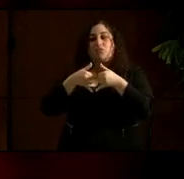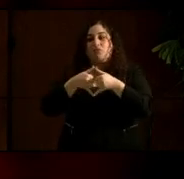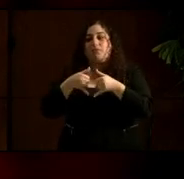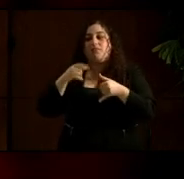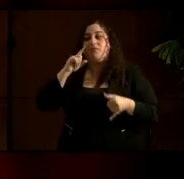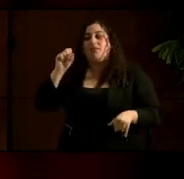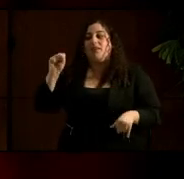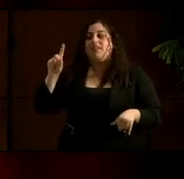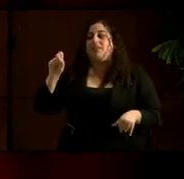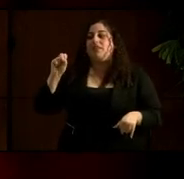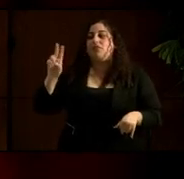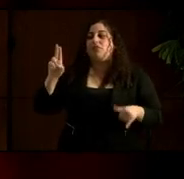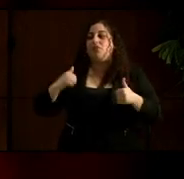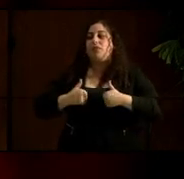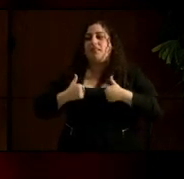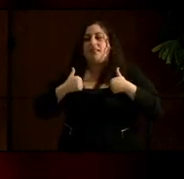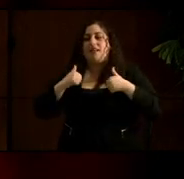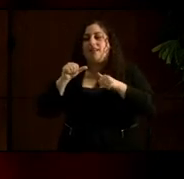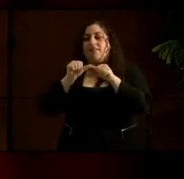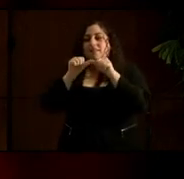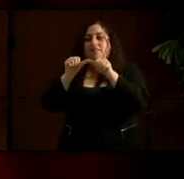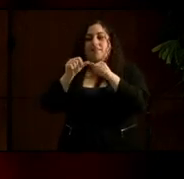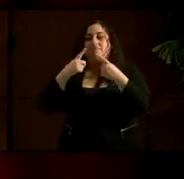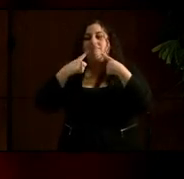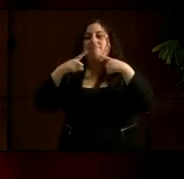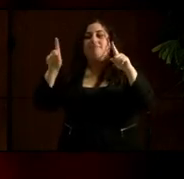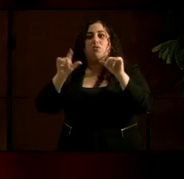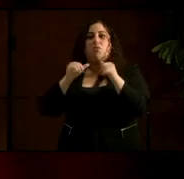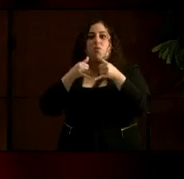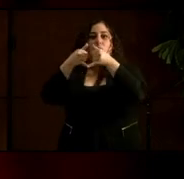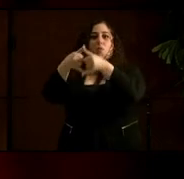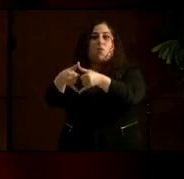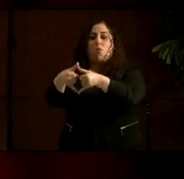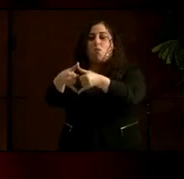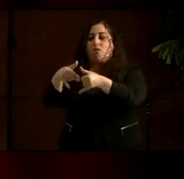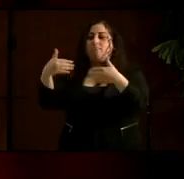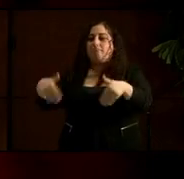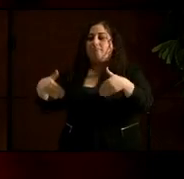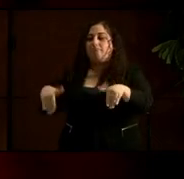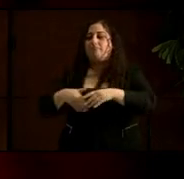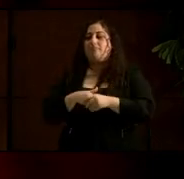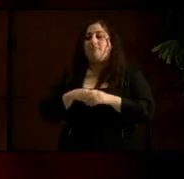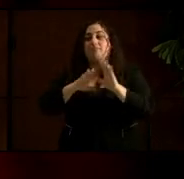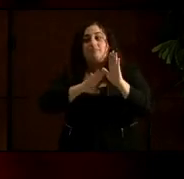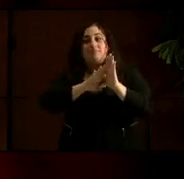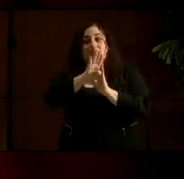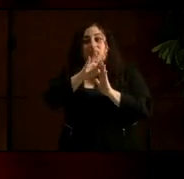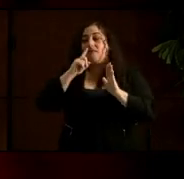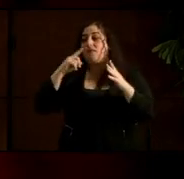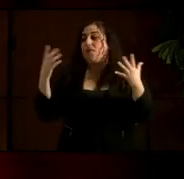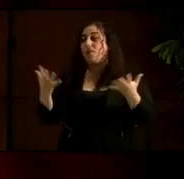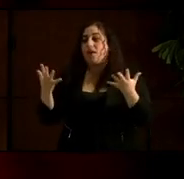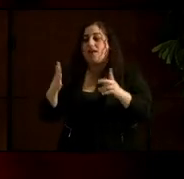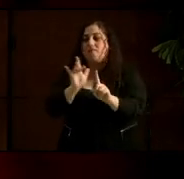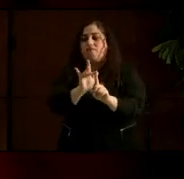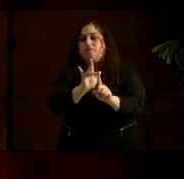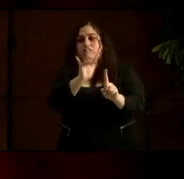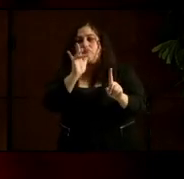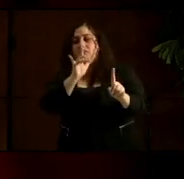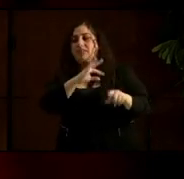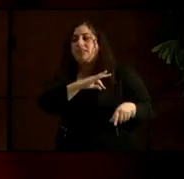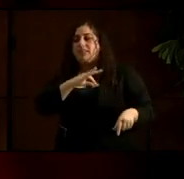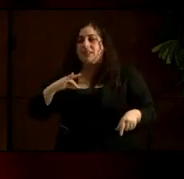Lifetime Achievement Award. This prestigious award was created to recognize an exemplary staff member who has made